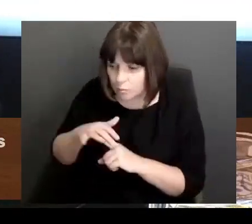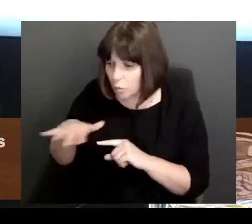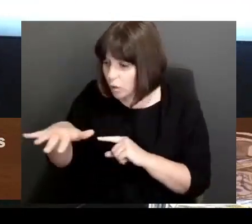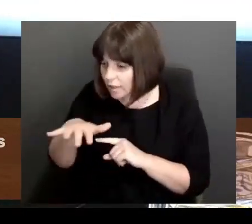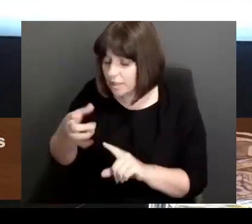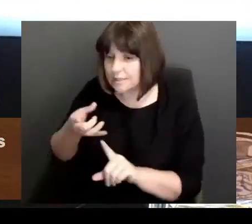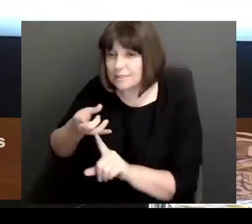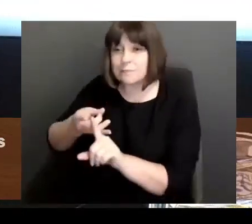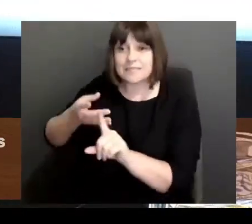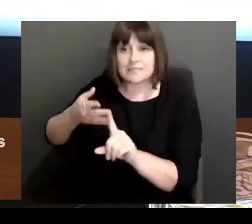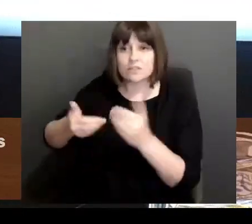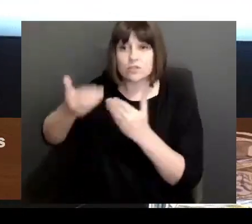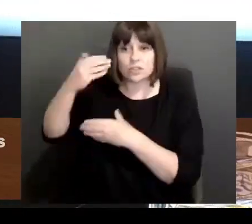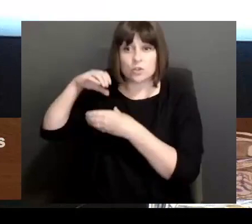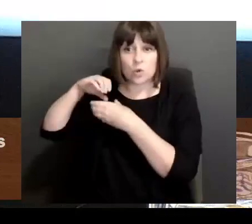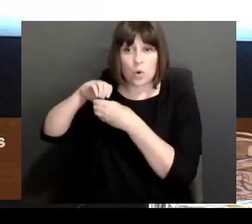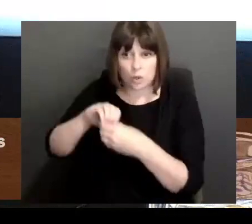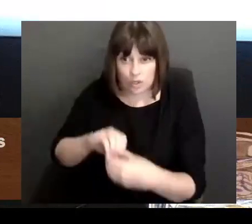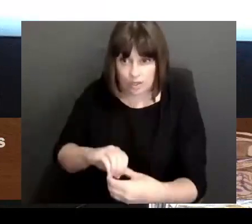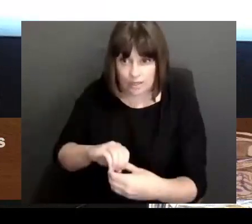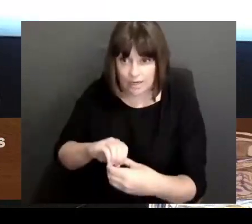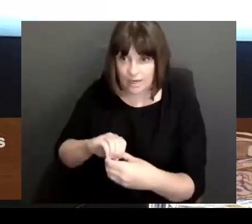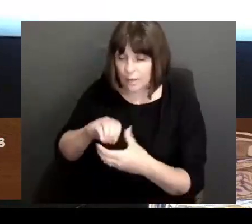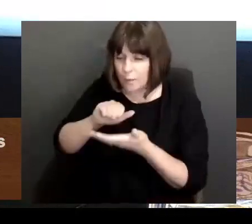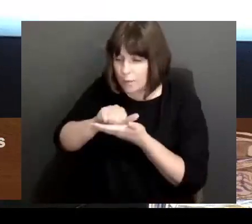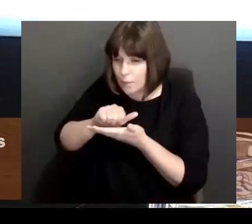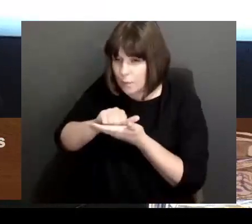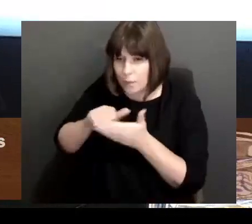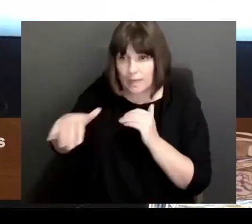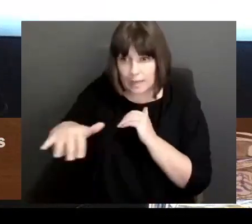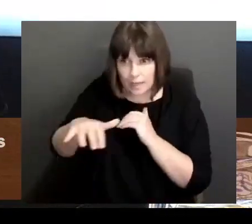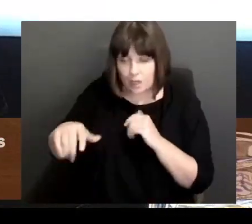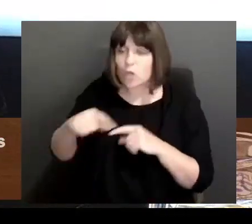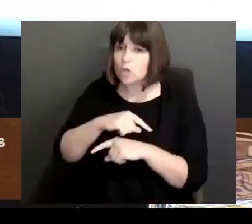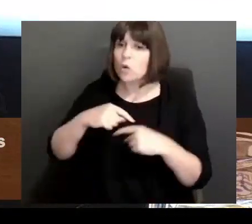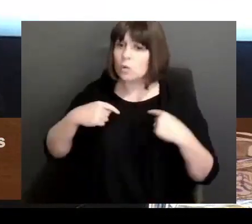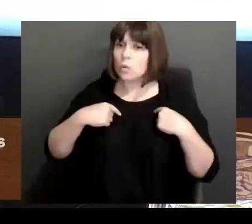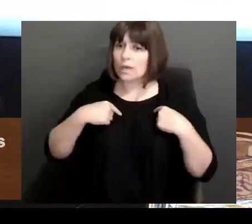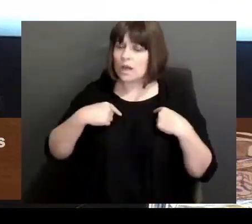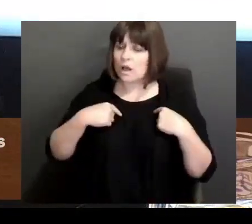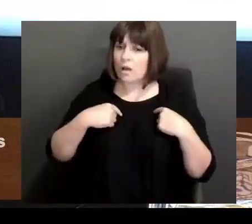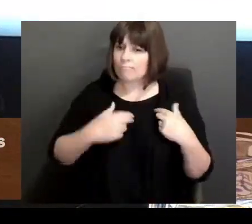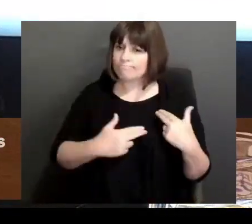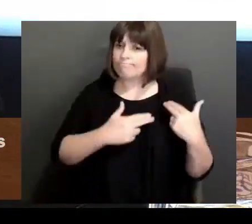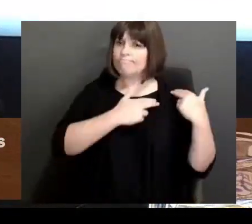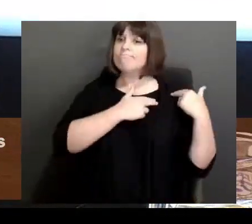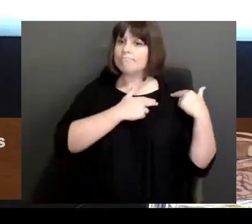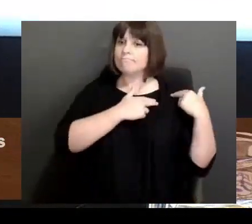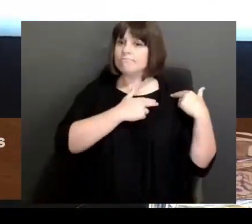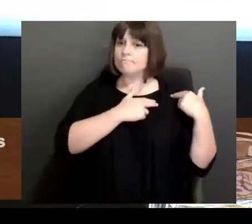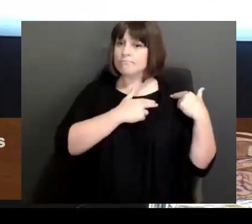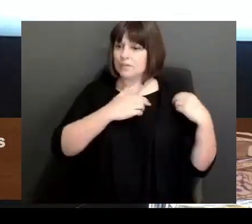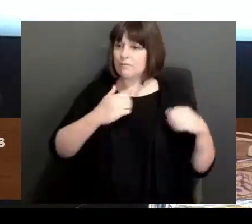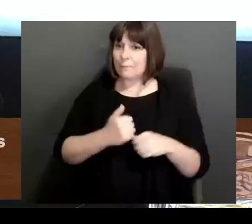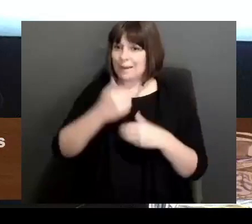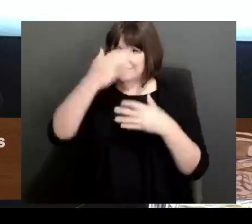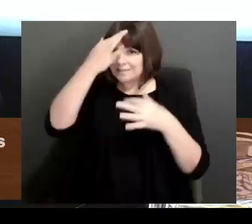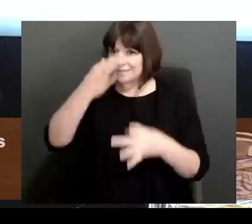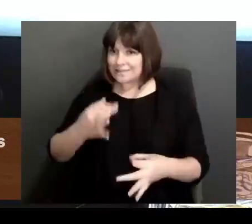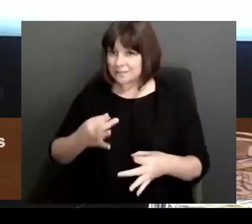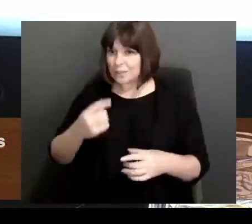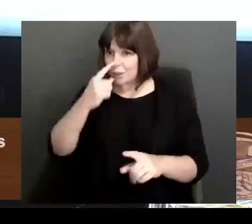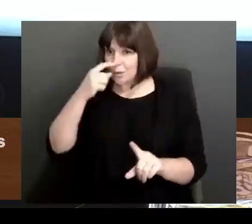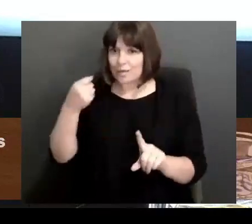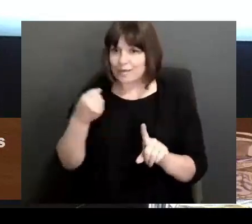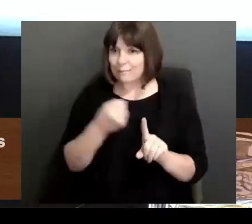owner values, so that we hold ourselves to account for ultimately decisions that are made, that need to be made